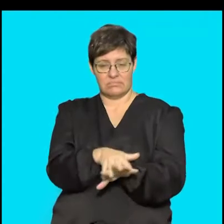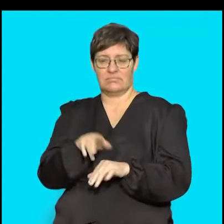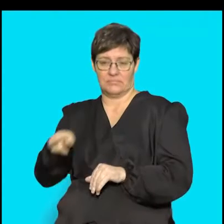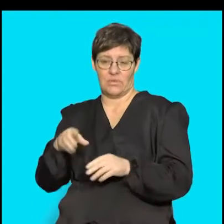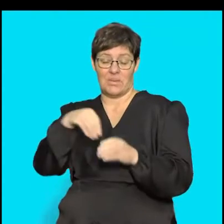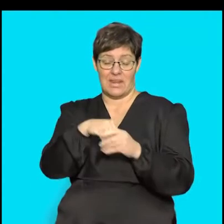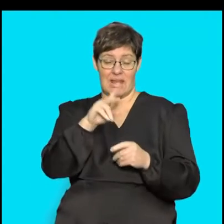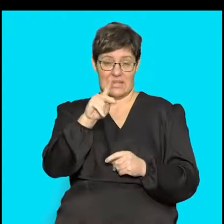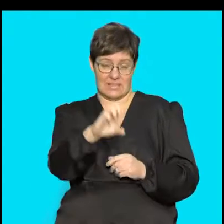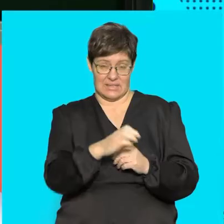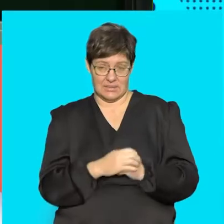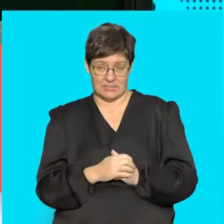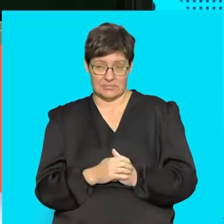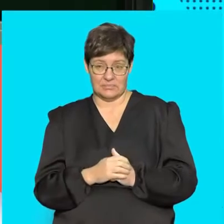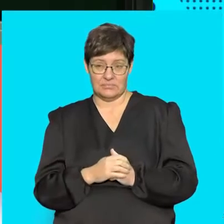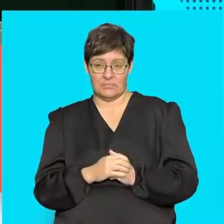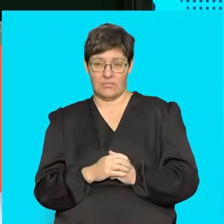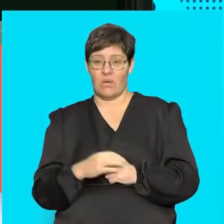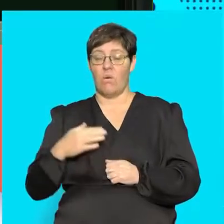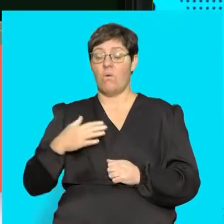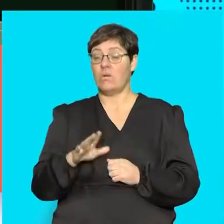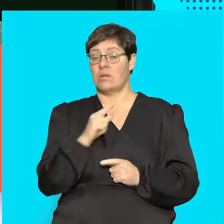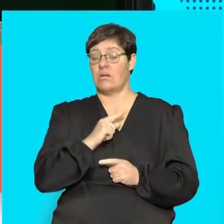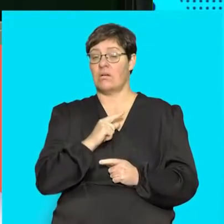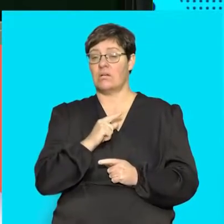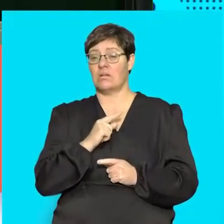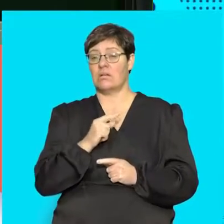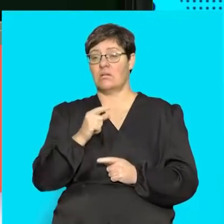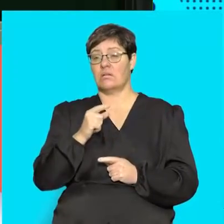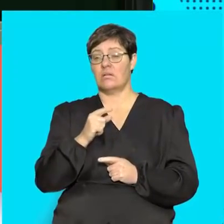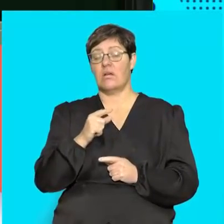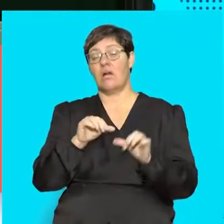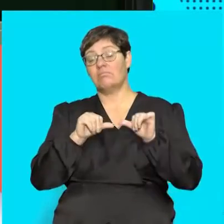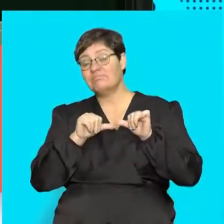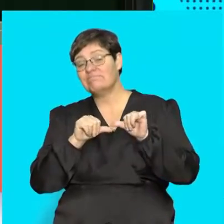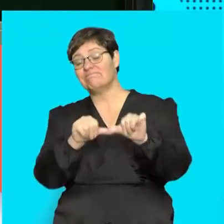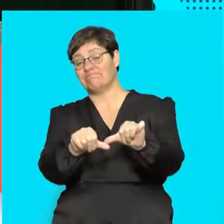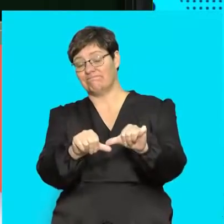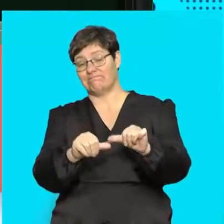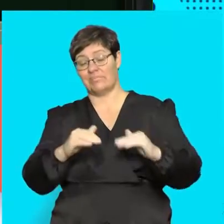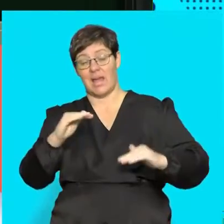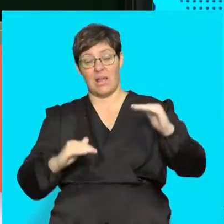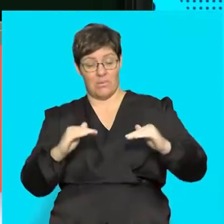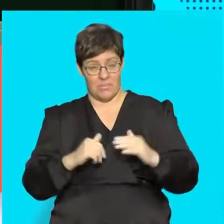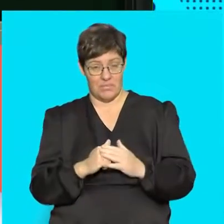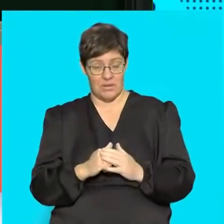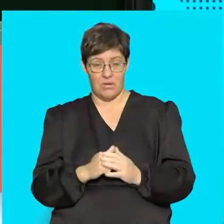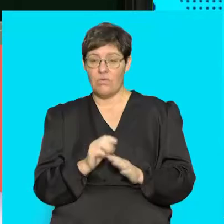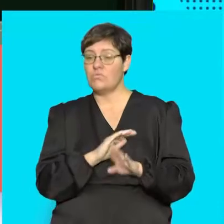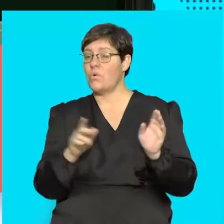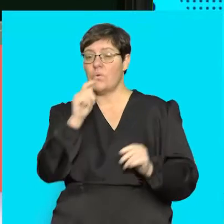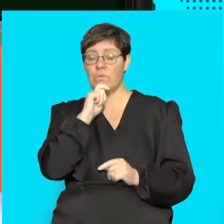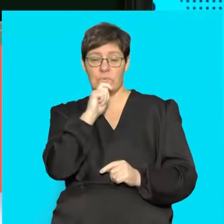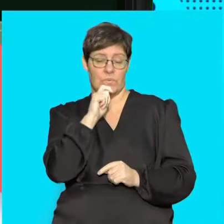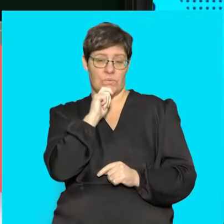you again that when we work on the Kc on the constant, the equilibrium constant, we do